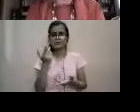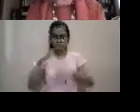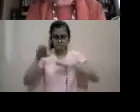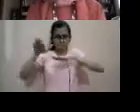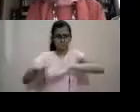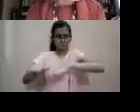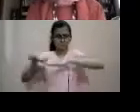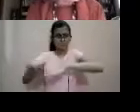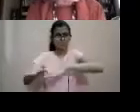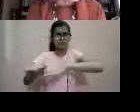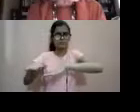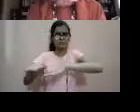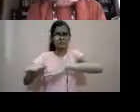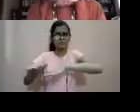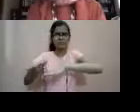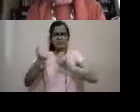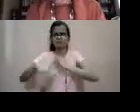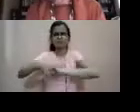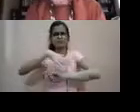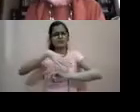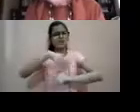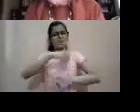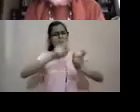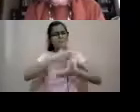is socially constructed,